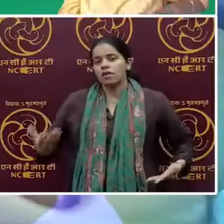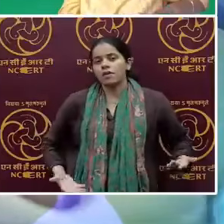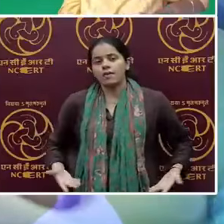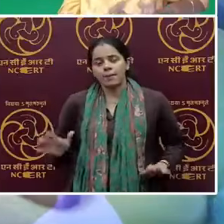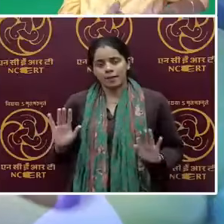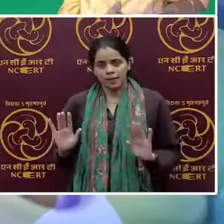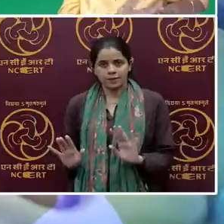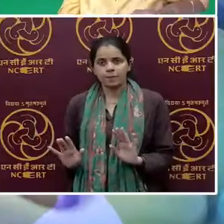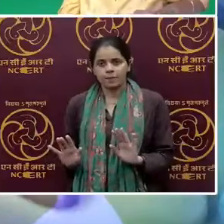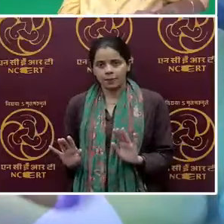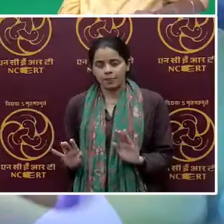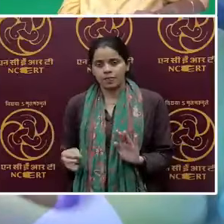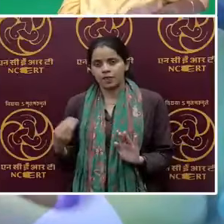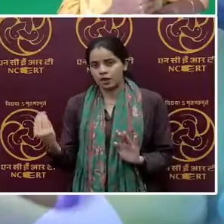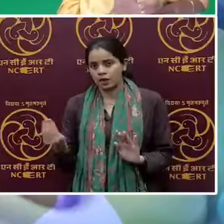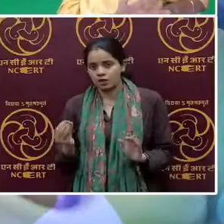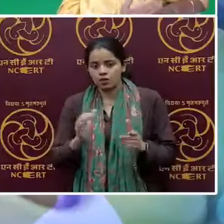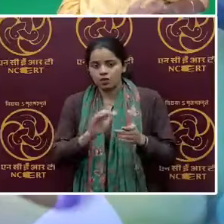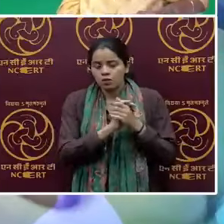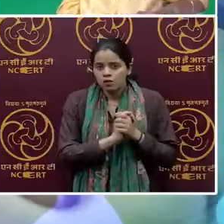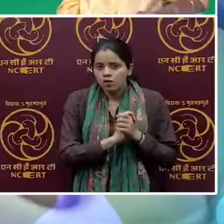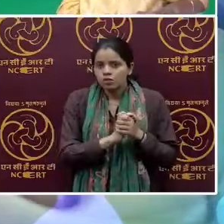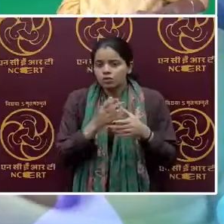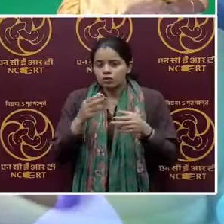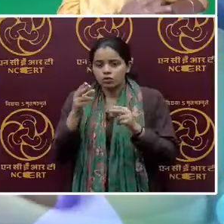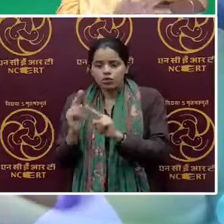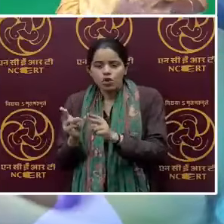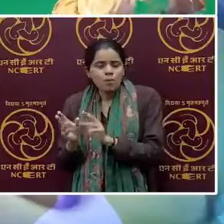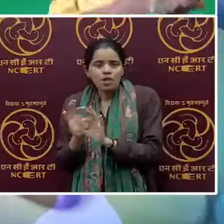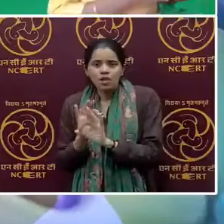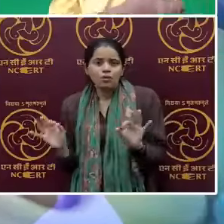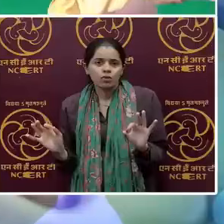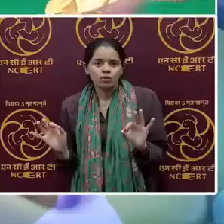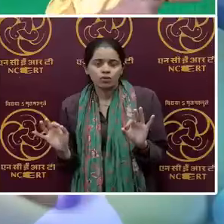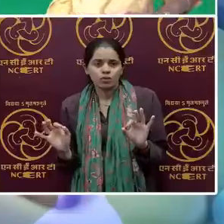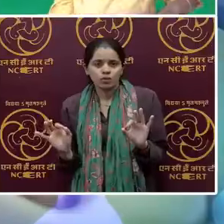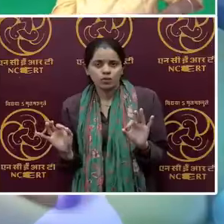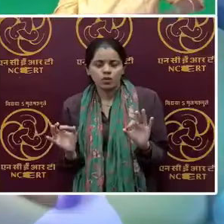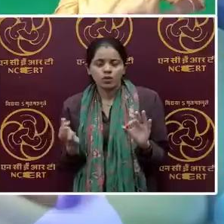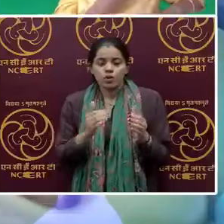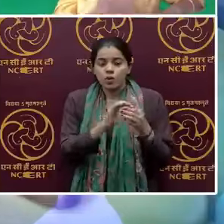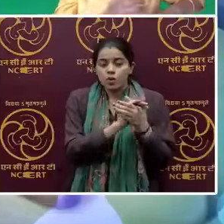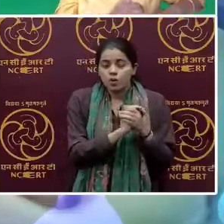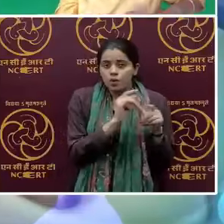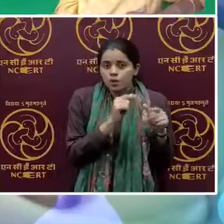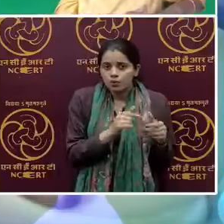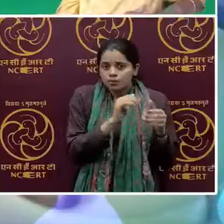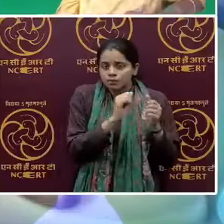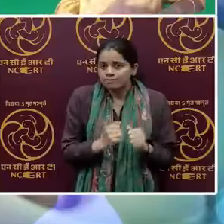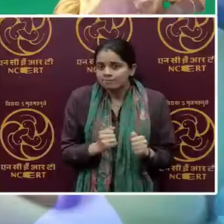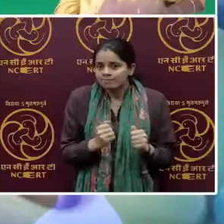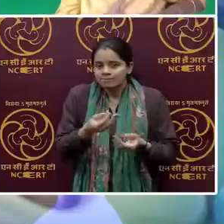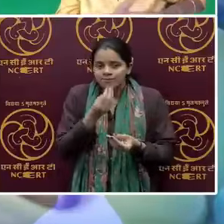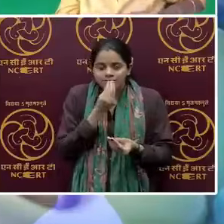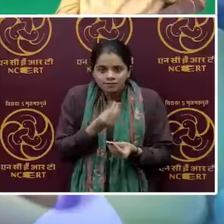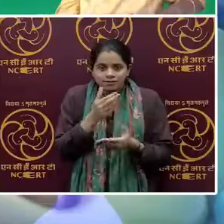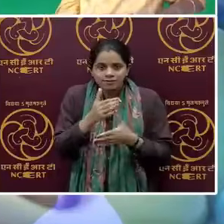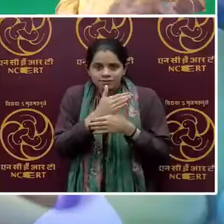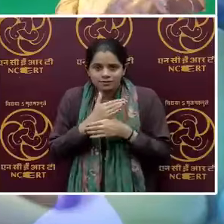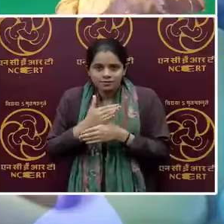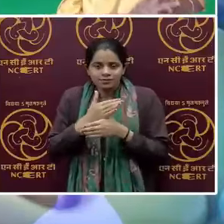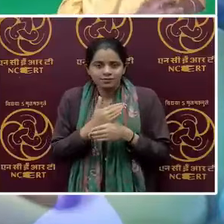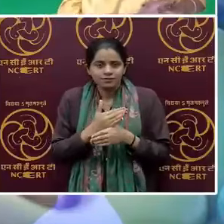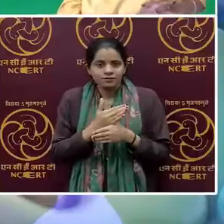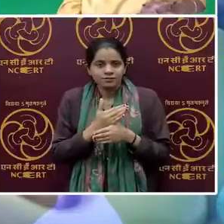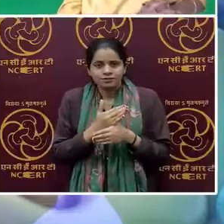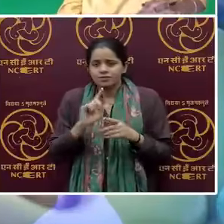because they will not have friends. In a normal case, four friends would sit together and eat or share.